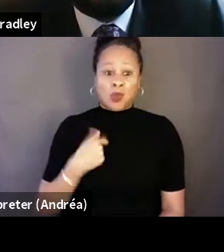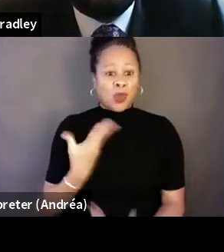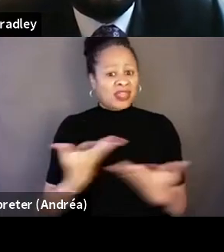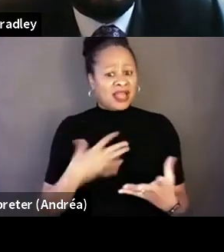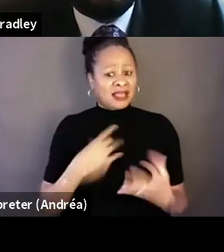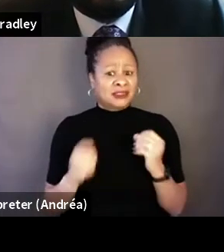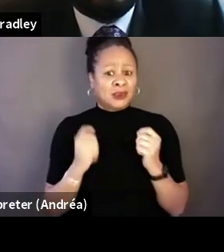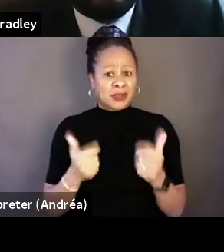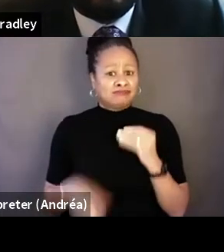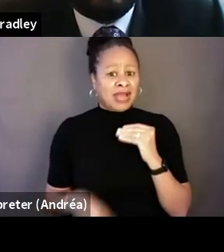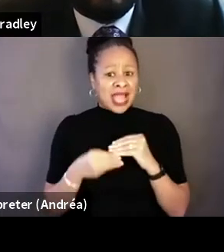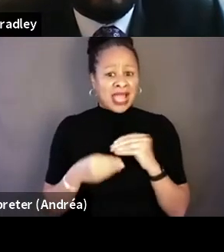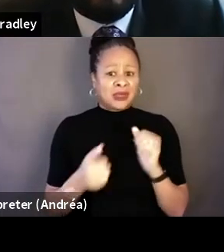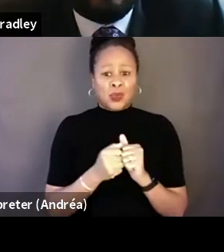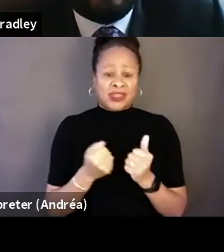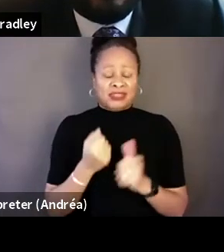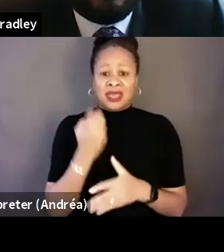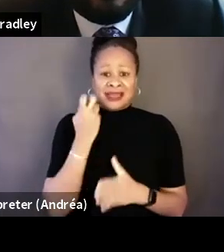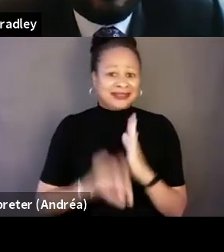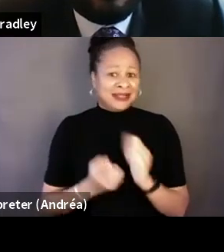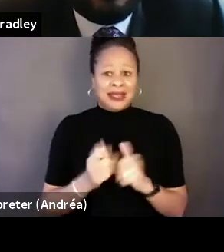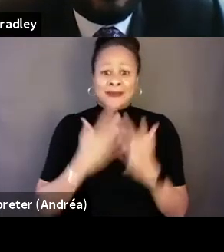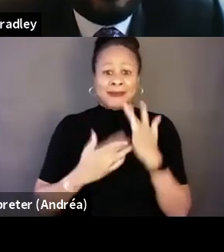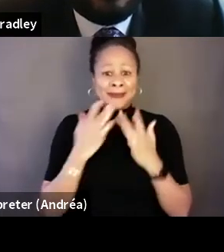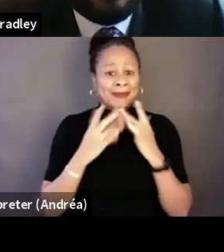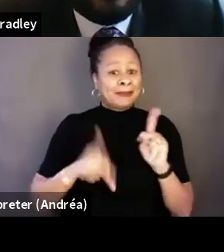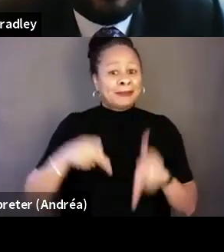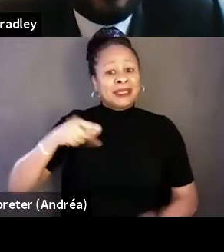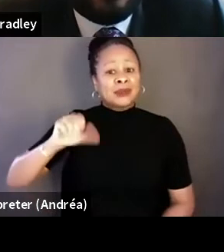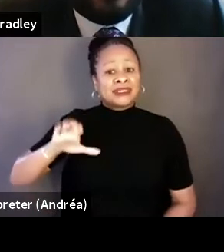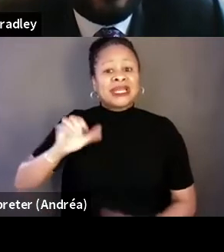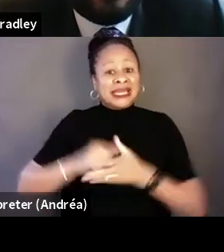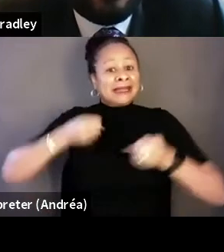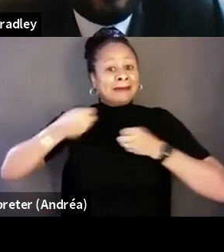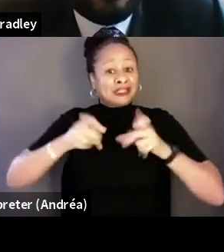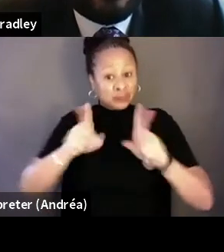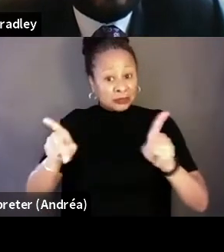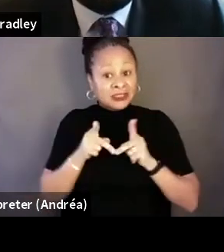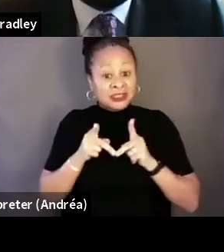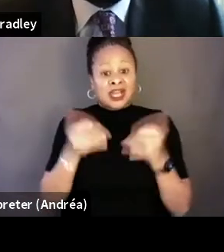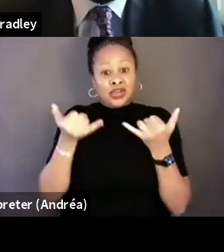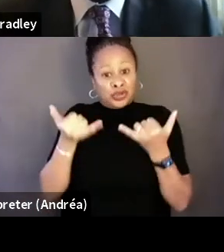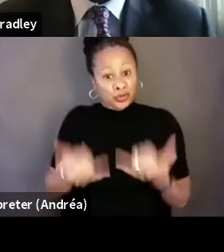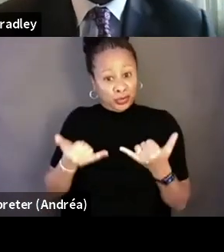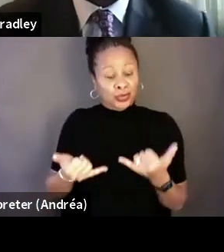that with the dearth of people of color in those management positions